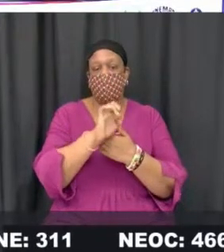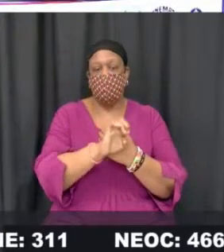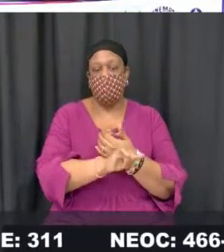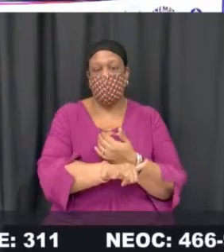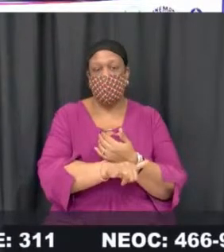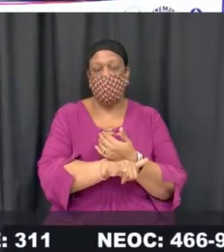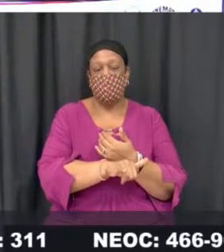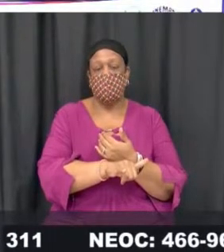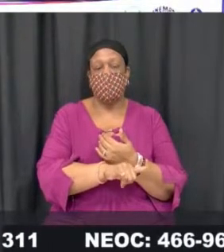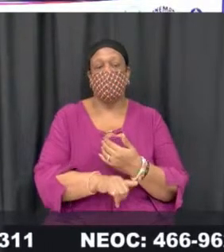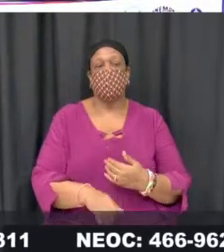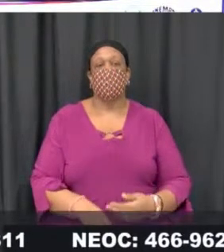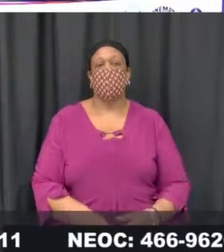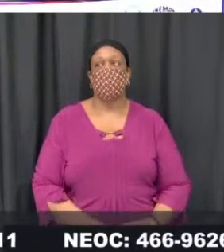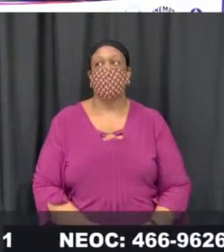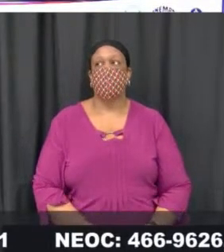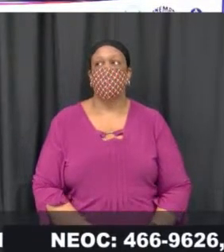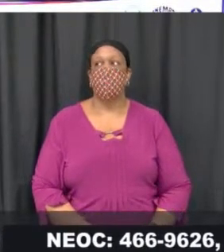July